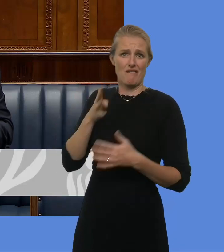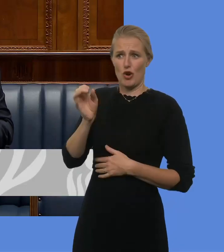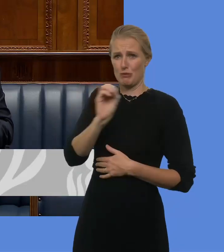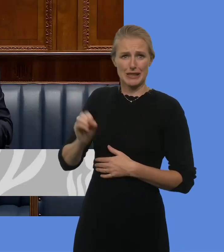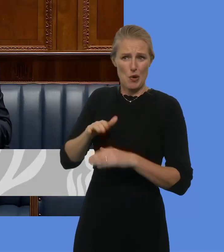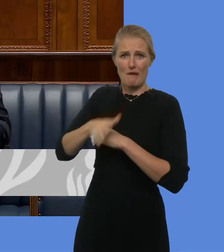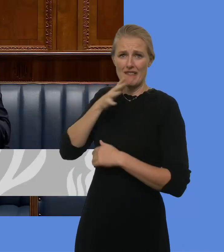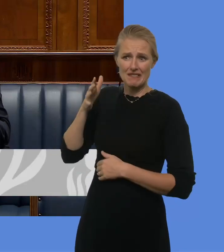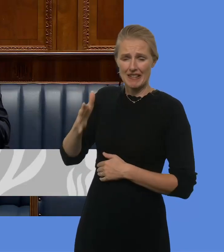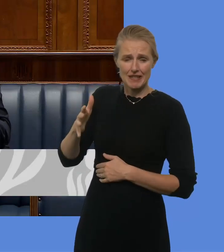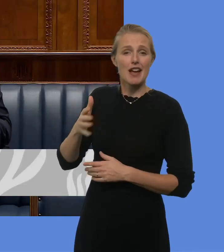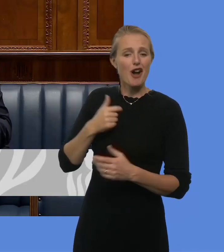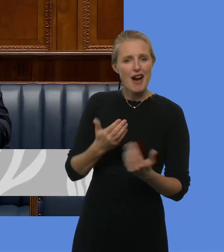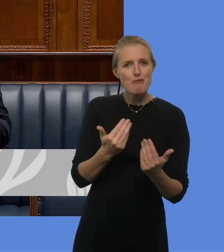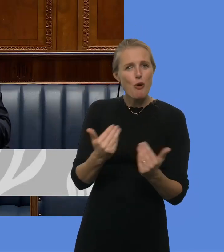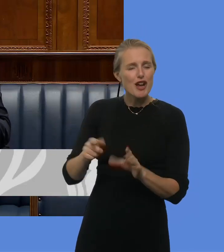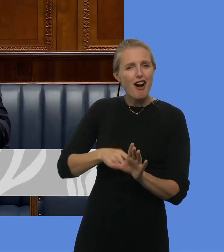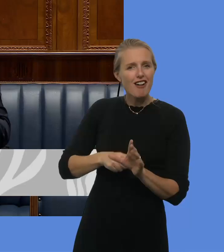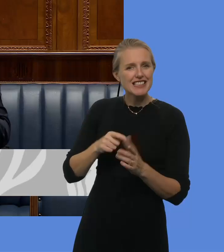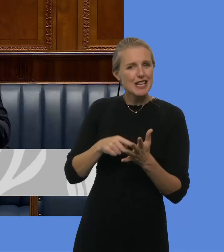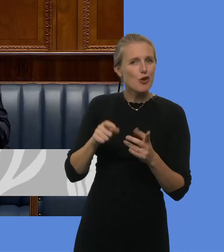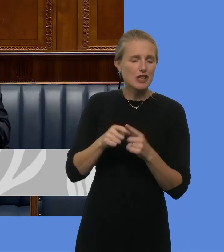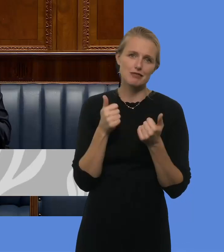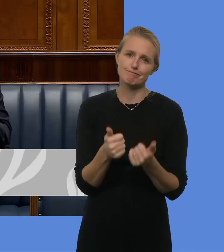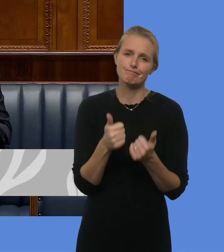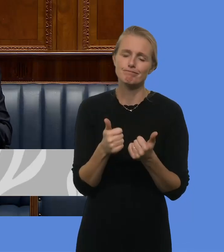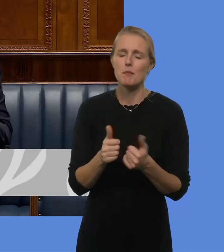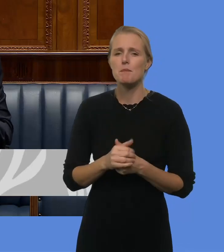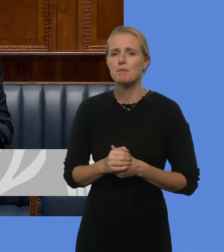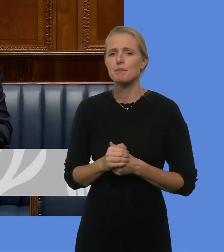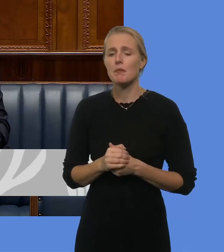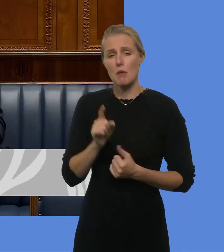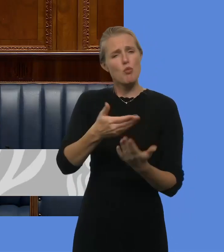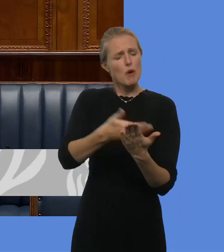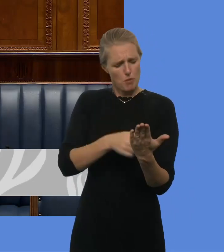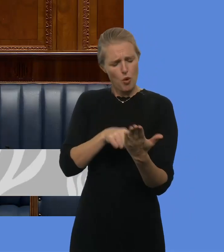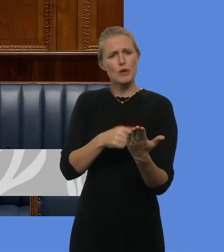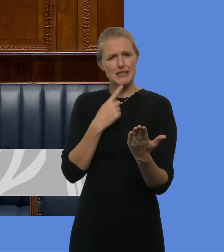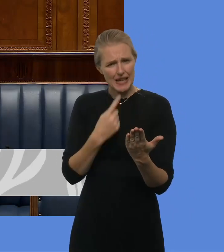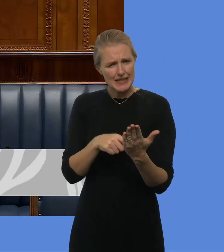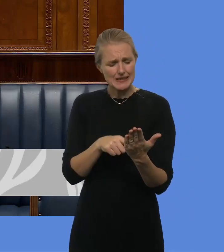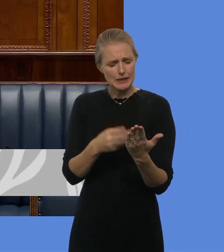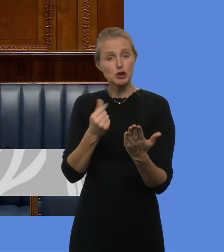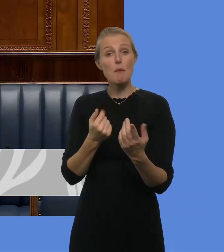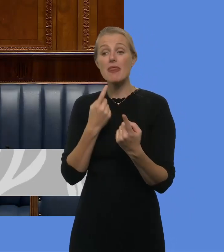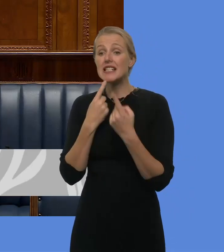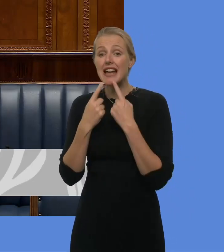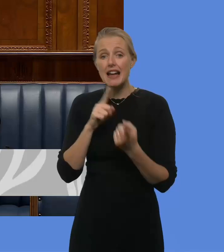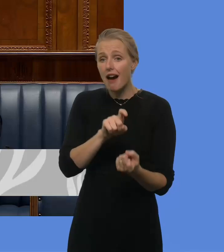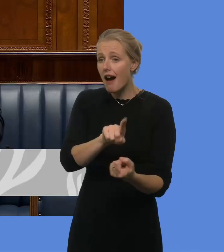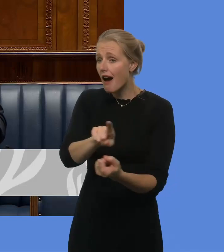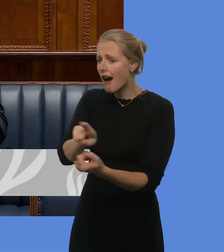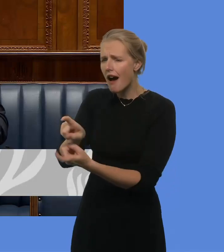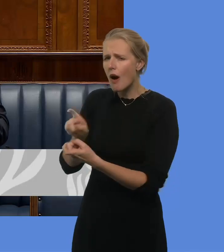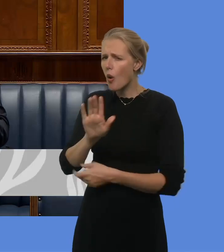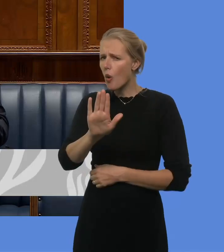40%. Though it does seem appropriate that we should note that the report itself draws attention to the fact that some of the data considered should be viewed with